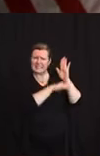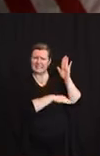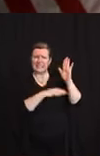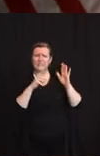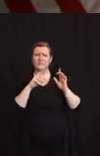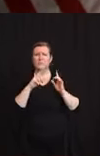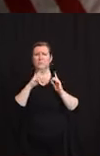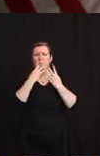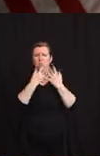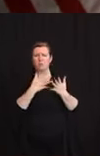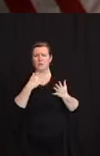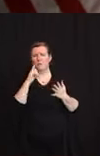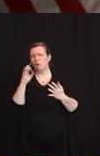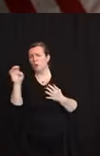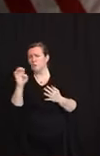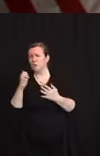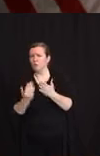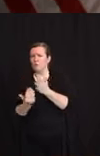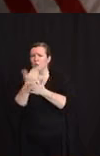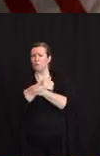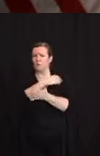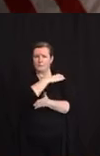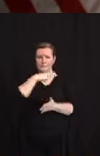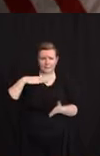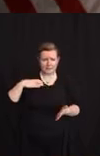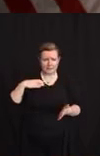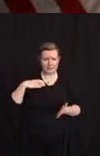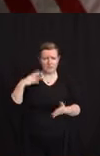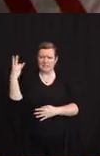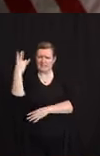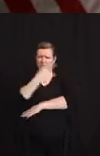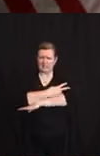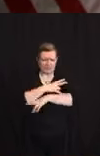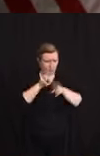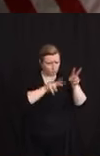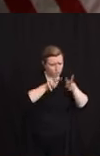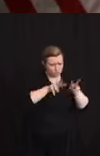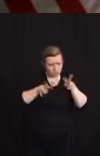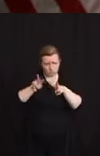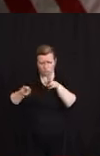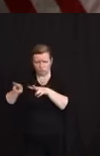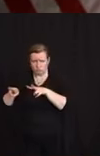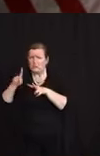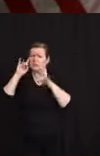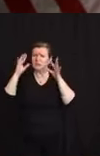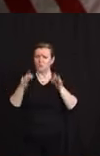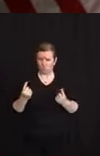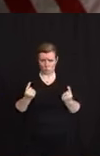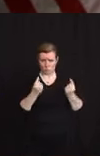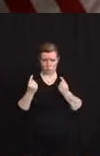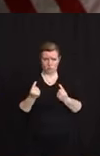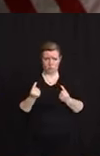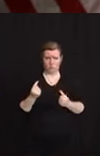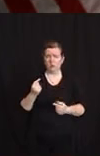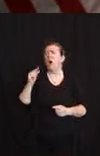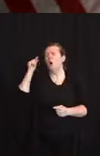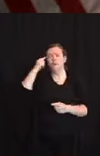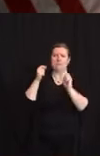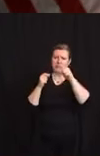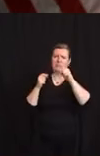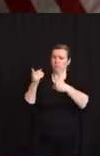those lists, and they're in the process of reviewing the first 2 lists. And they're in the process of that as we speak. So when we have more on